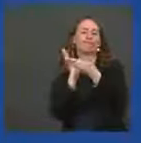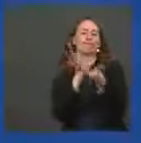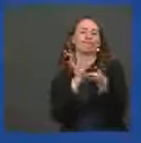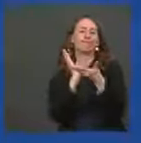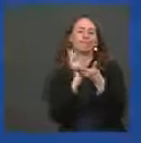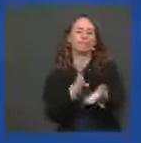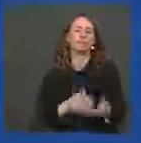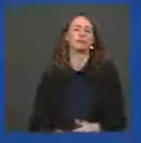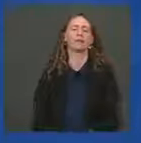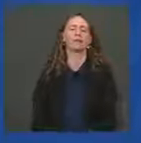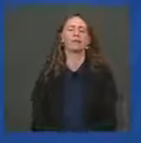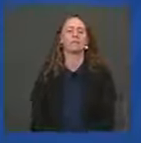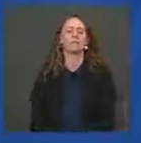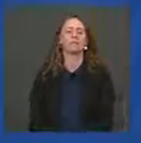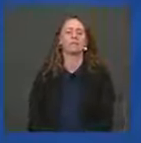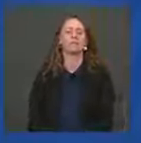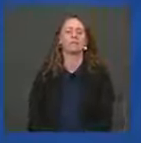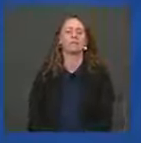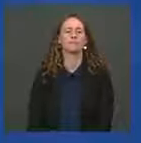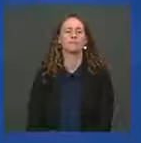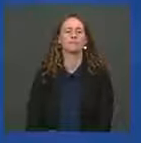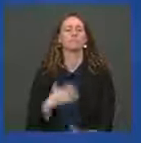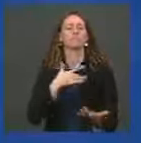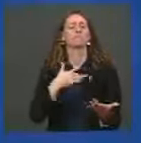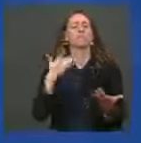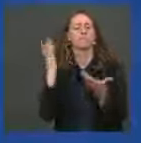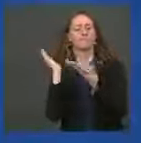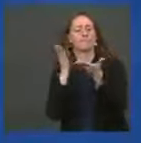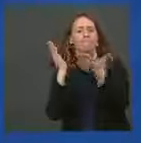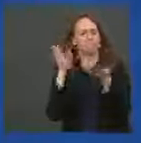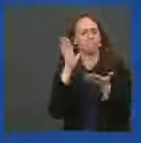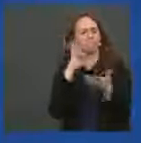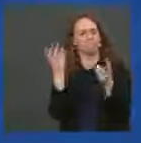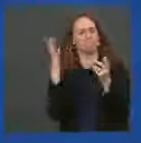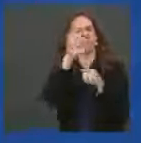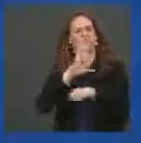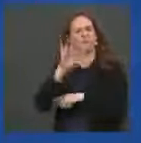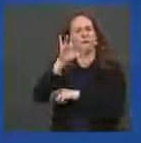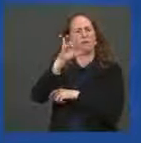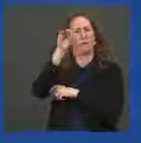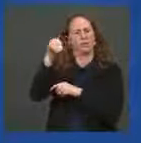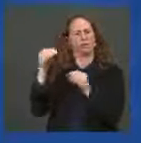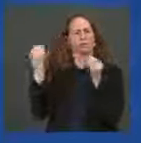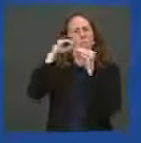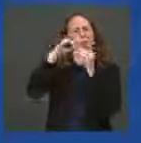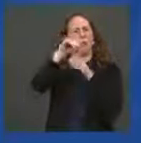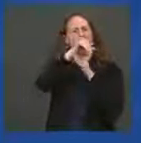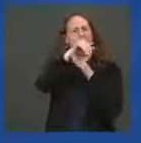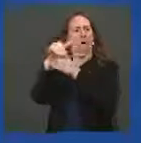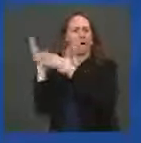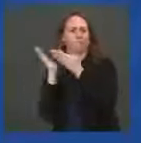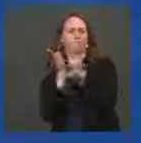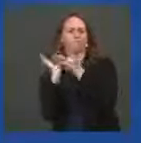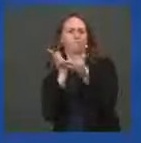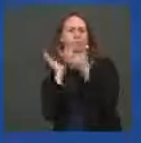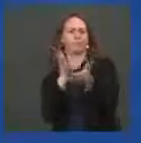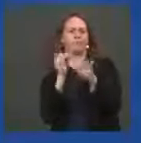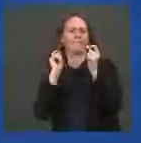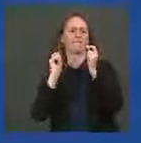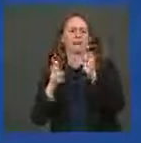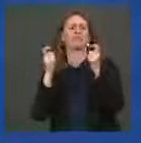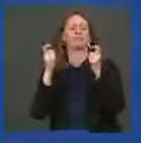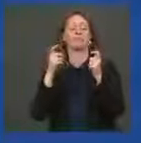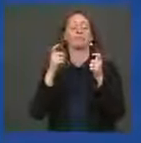port at a 25% faster pace than during the day shift. So by increasing the